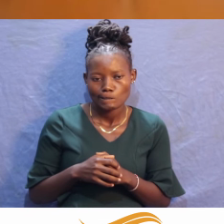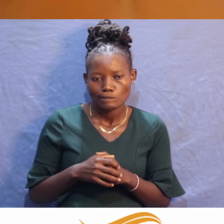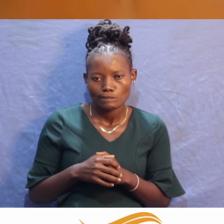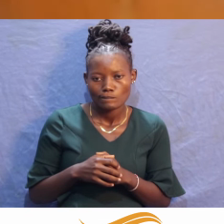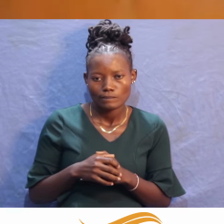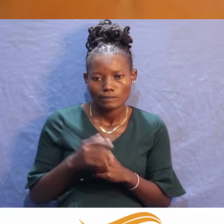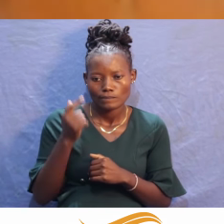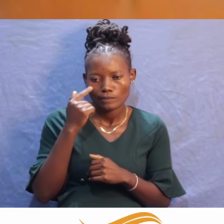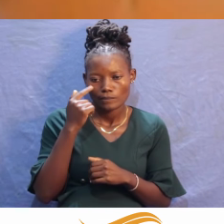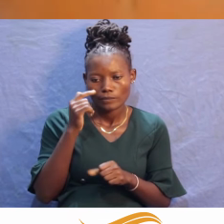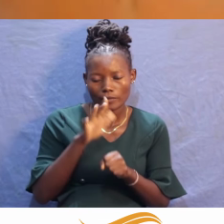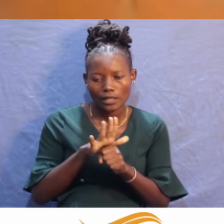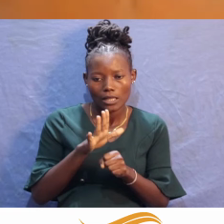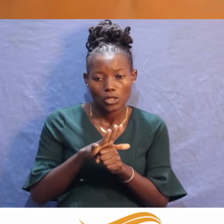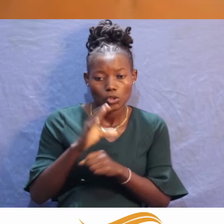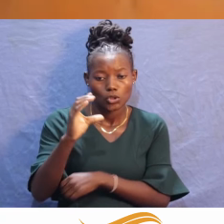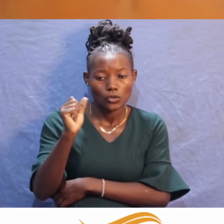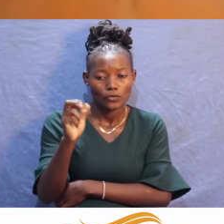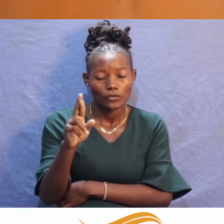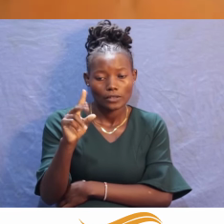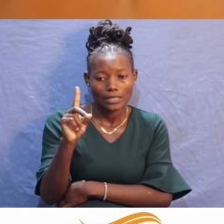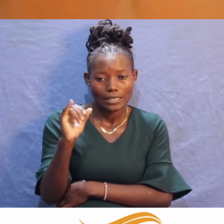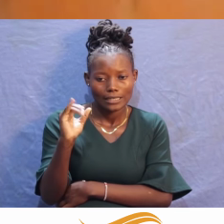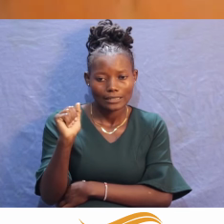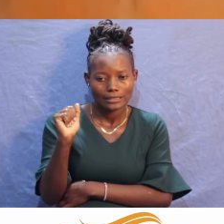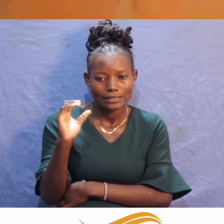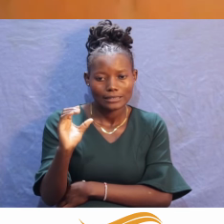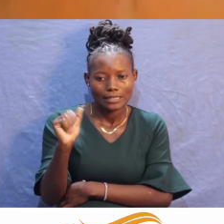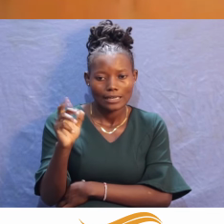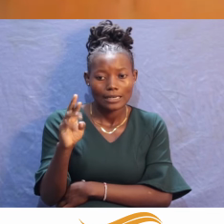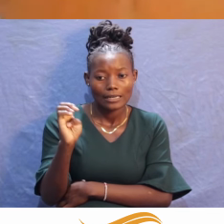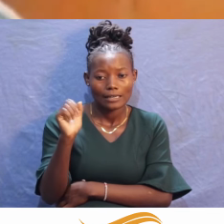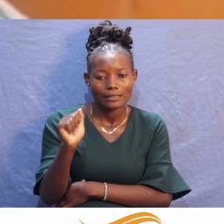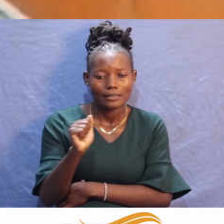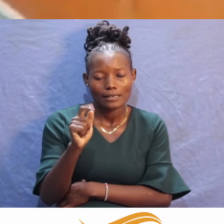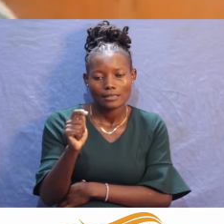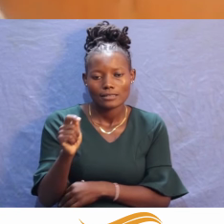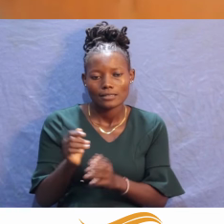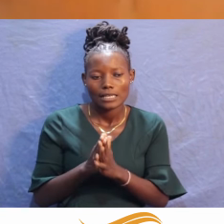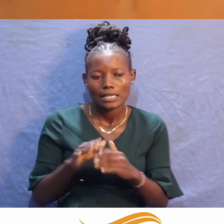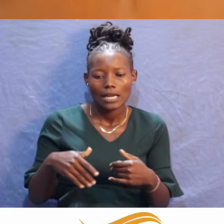I've seen a lot of cardiac arrests, and the only way they survive is quick